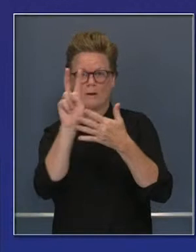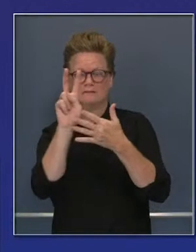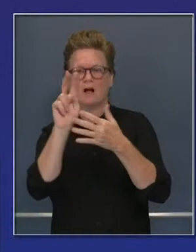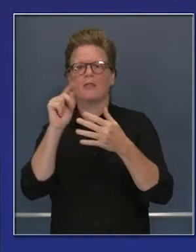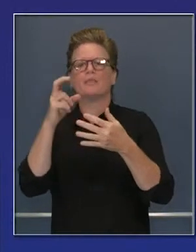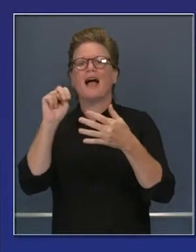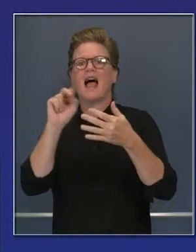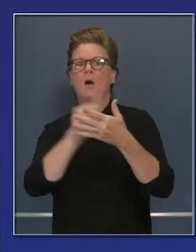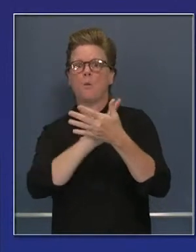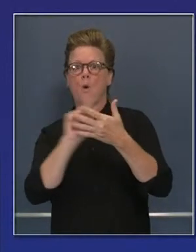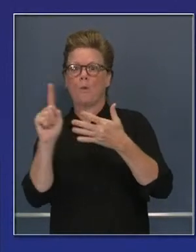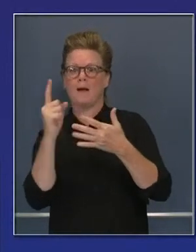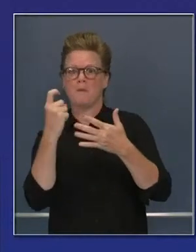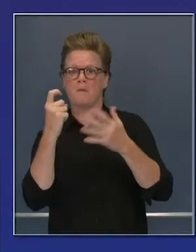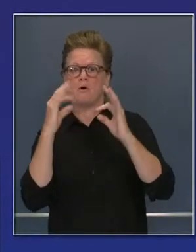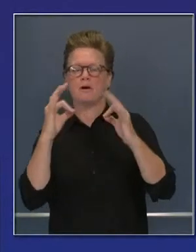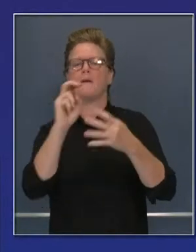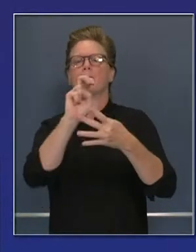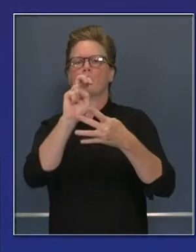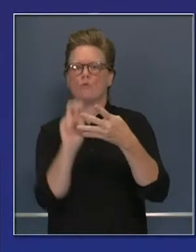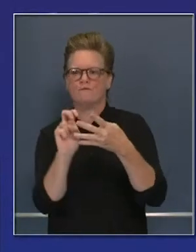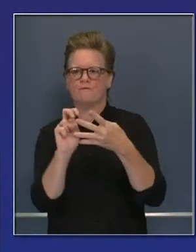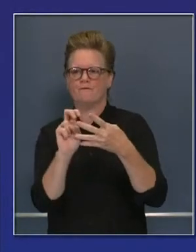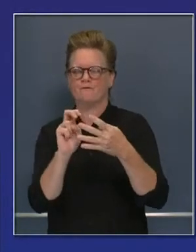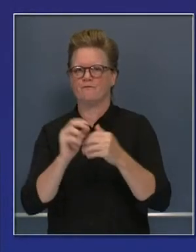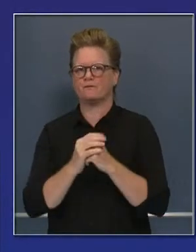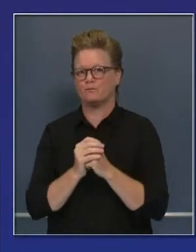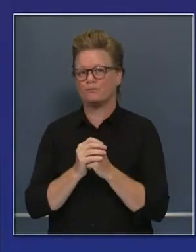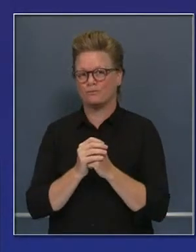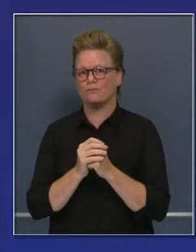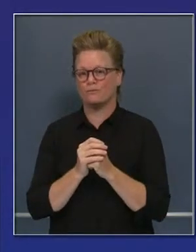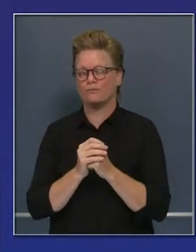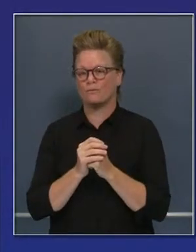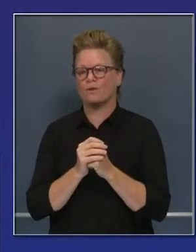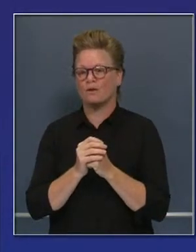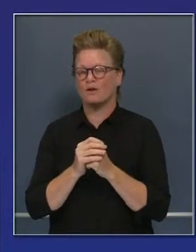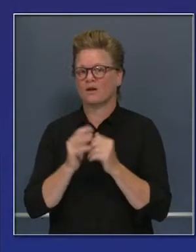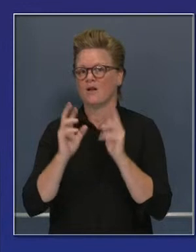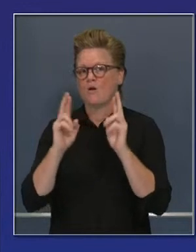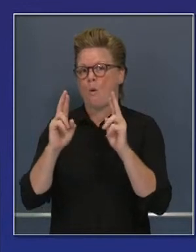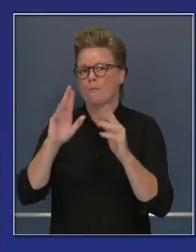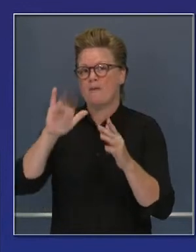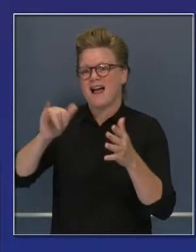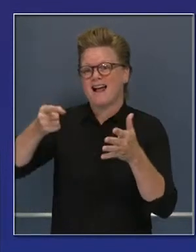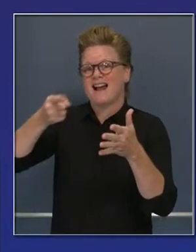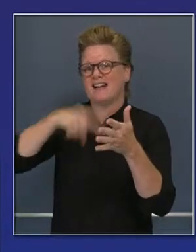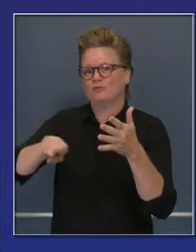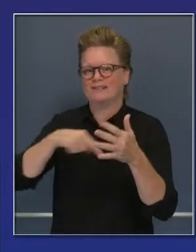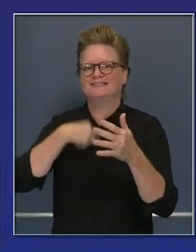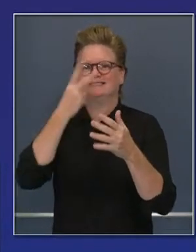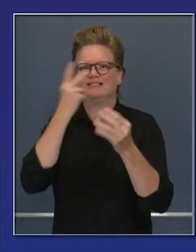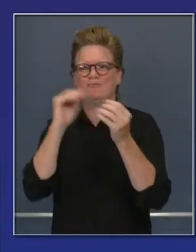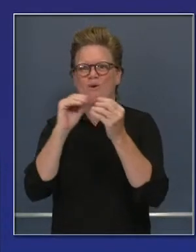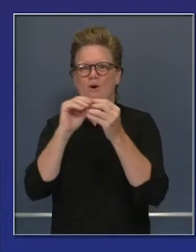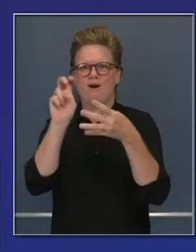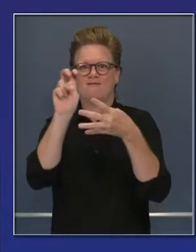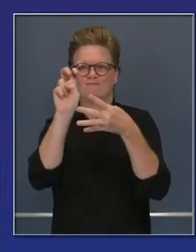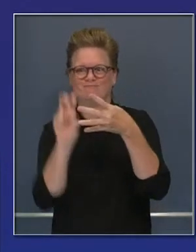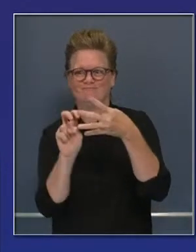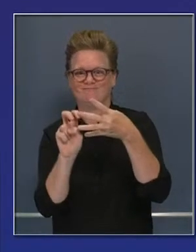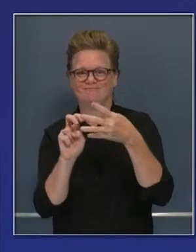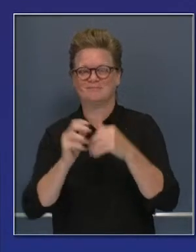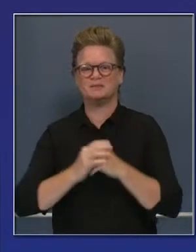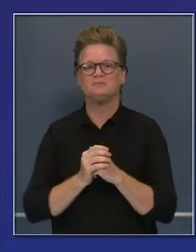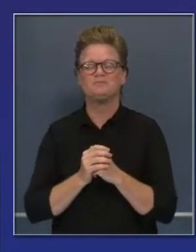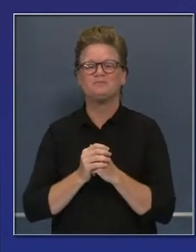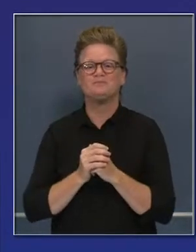week, we may see some movement between red, orange, and yellow, so stay tuned to that. In terms of the counties